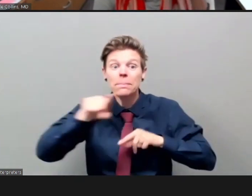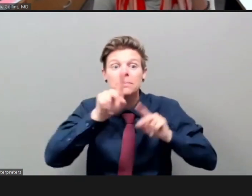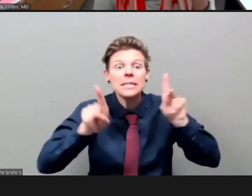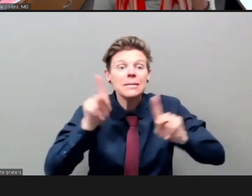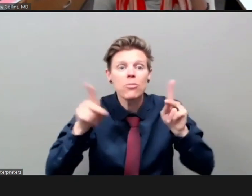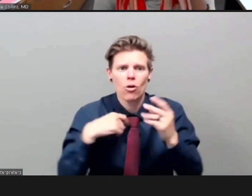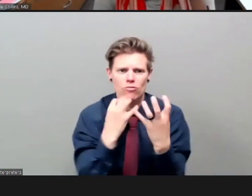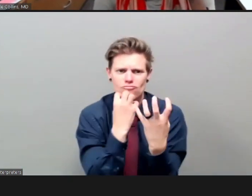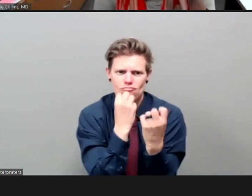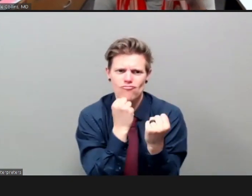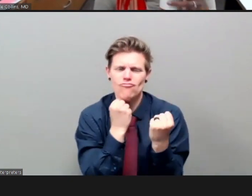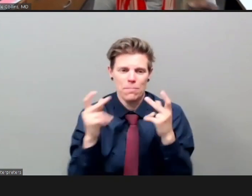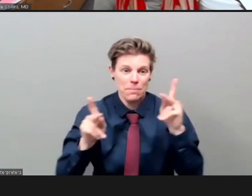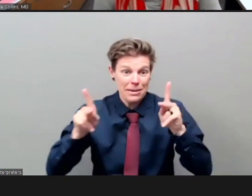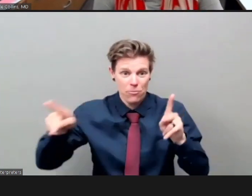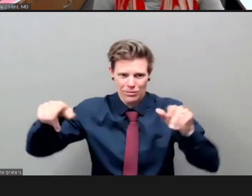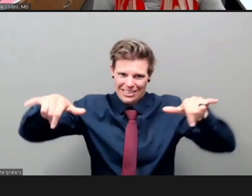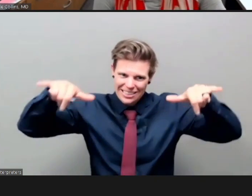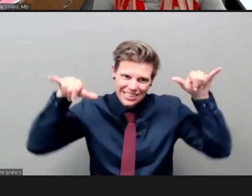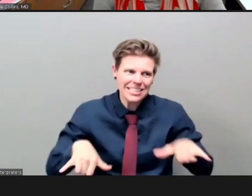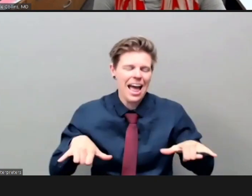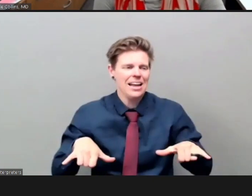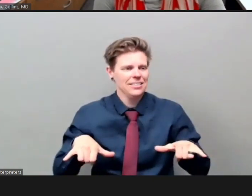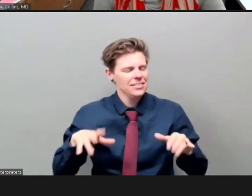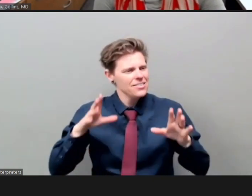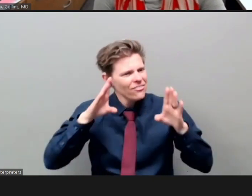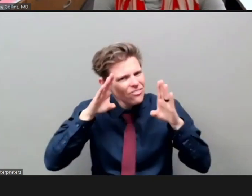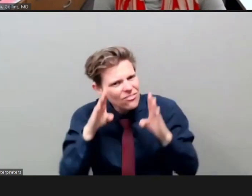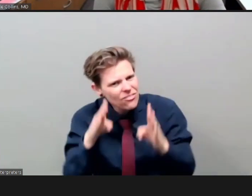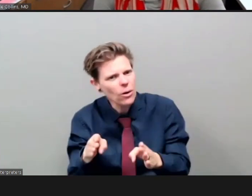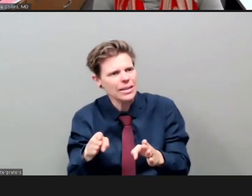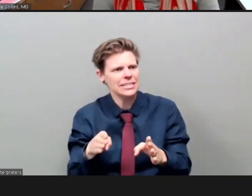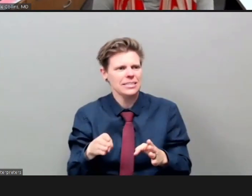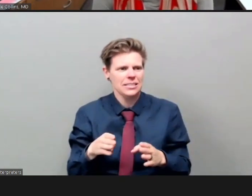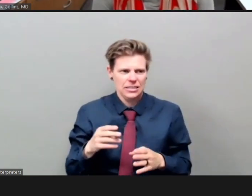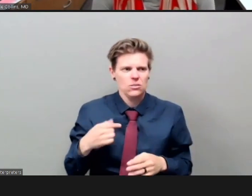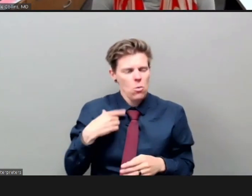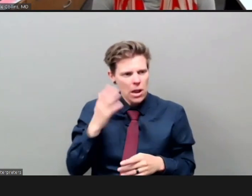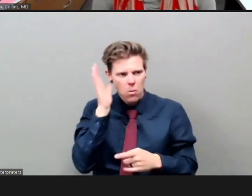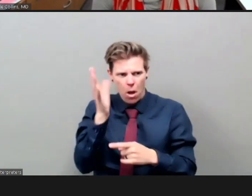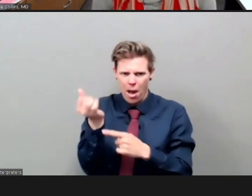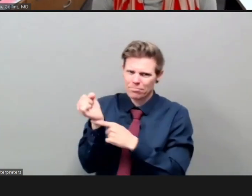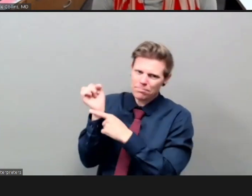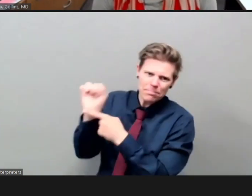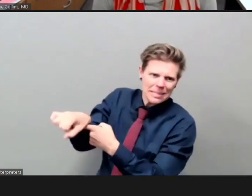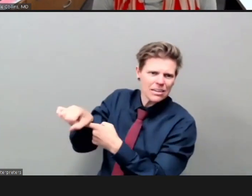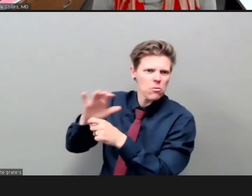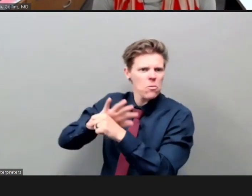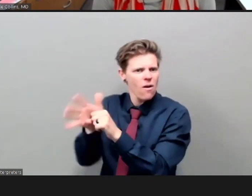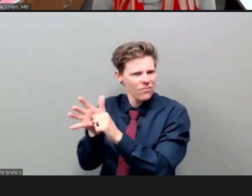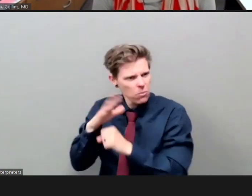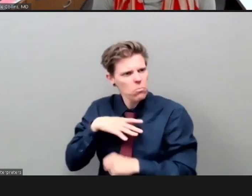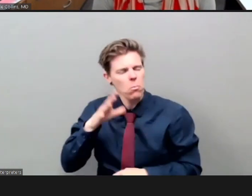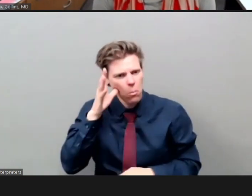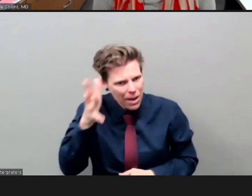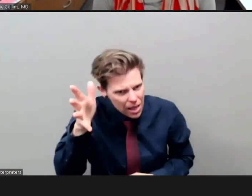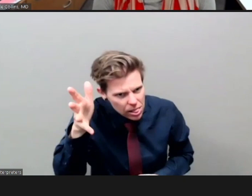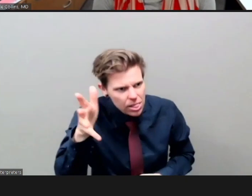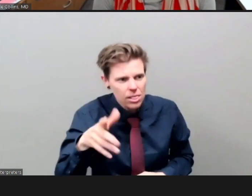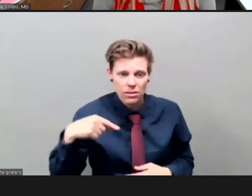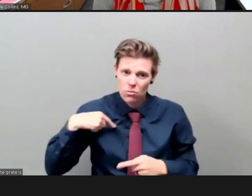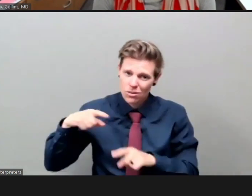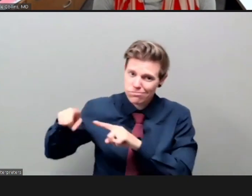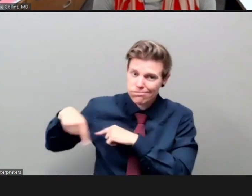vigilant, committed to conquering COVID. We have been incredibly successful in those